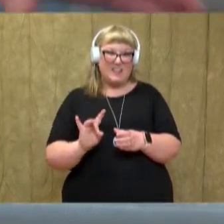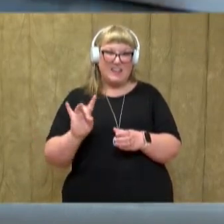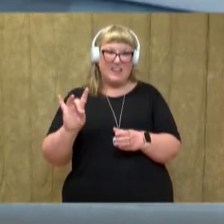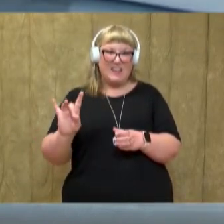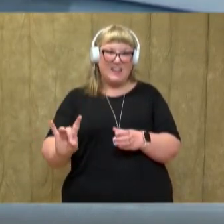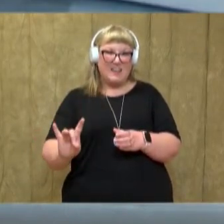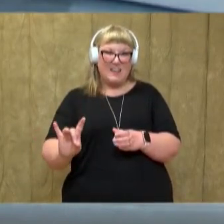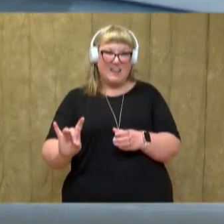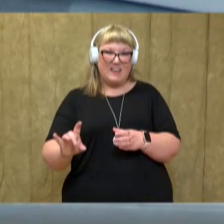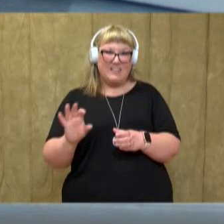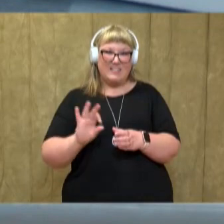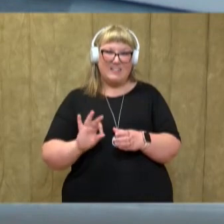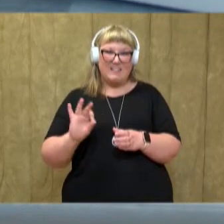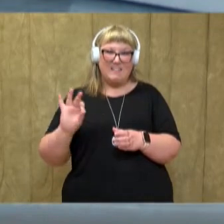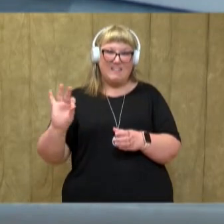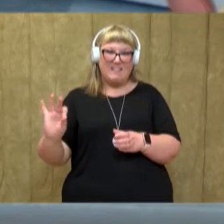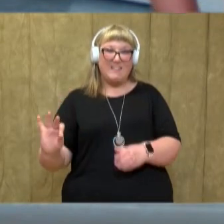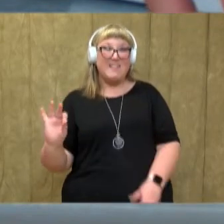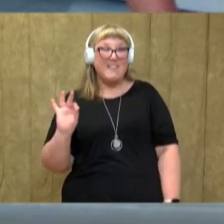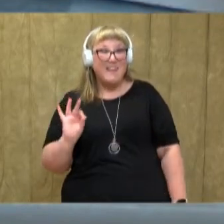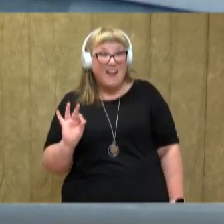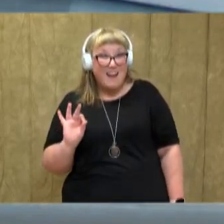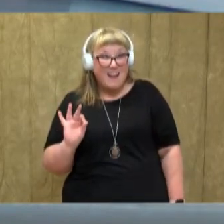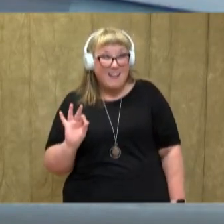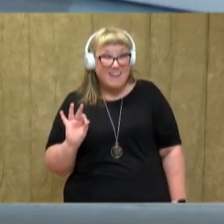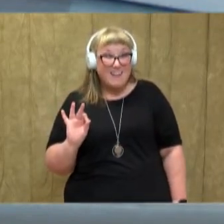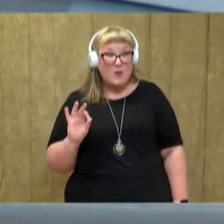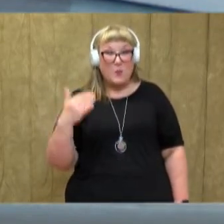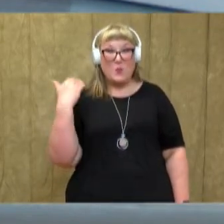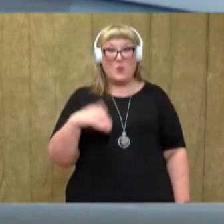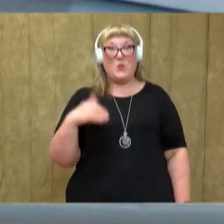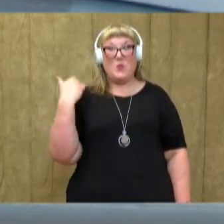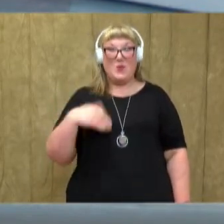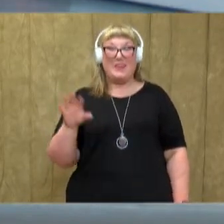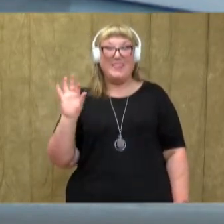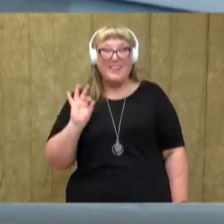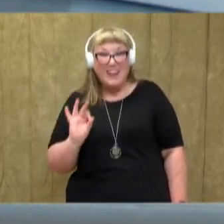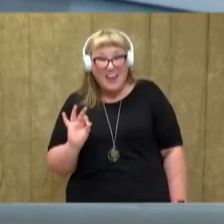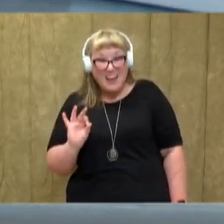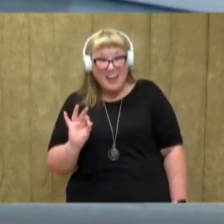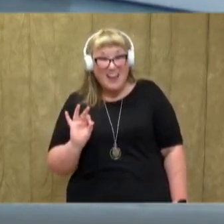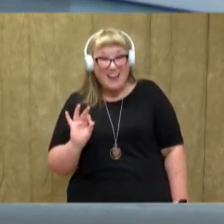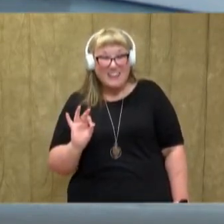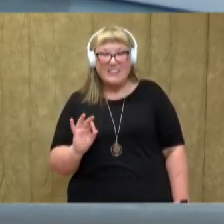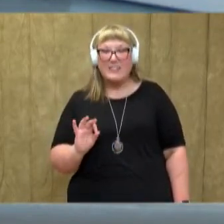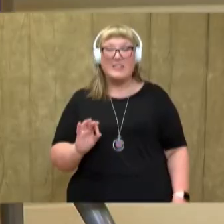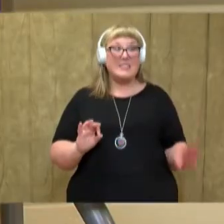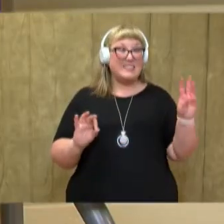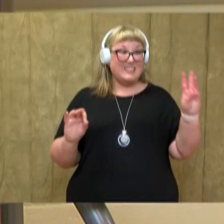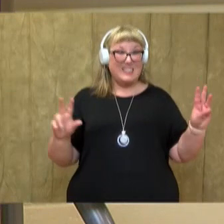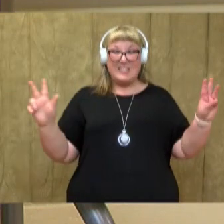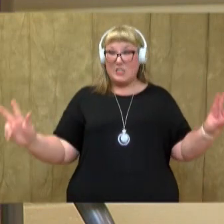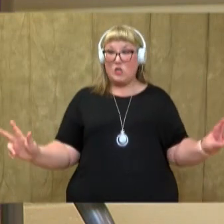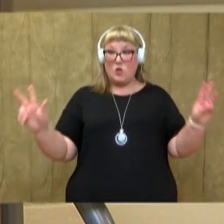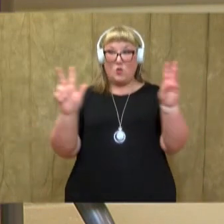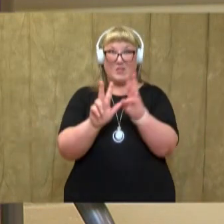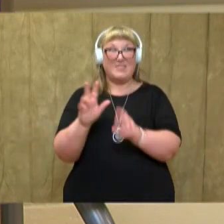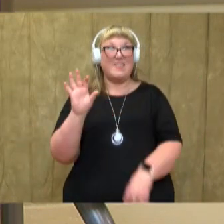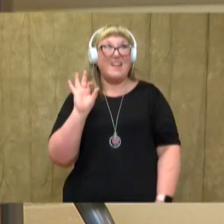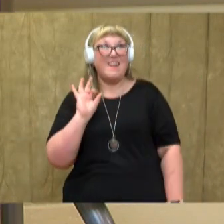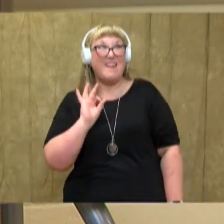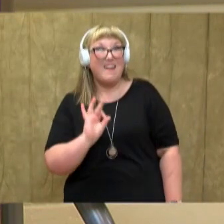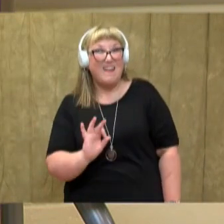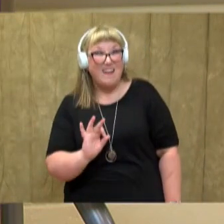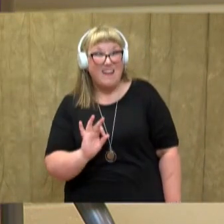7, 8, 9 scoops of ice cream. So 6 plus 3